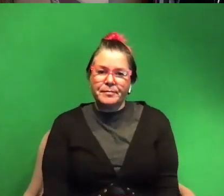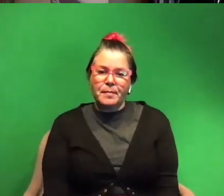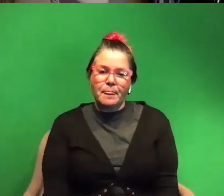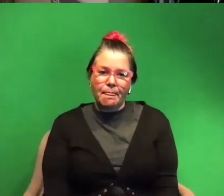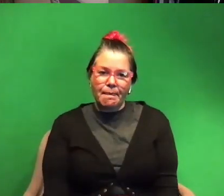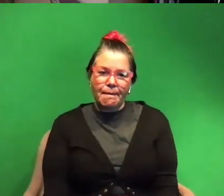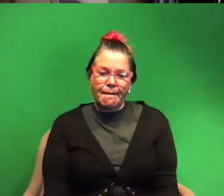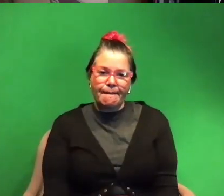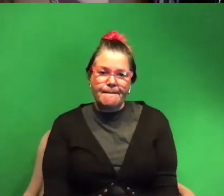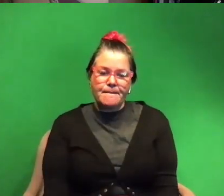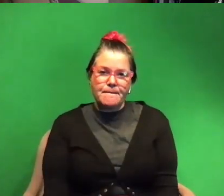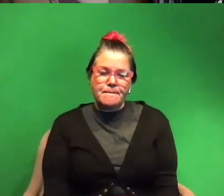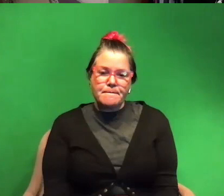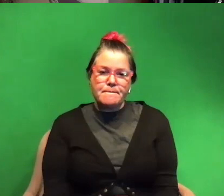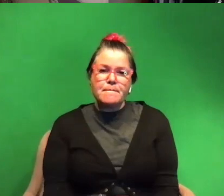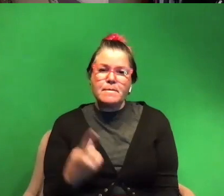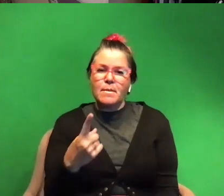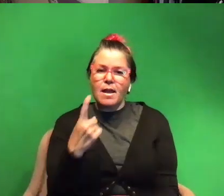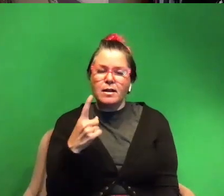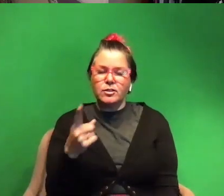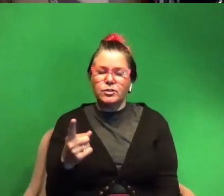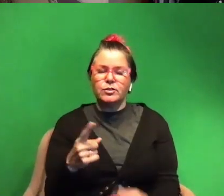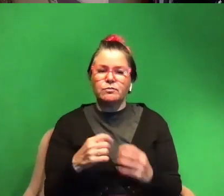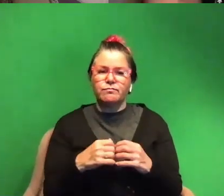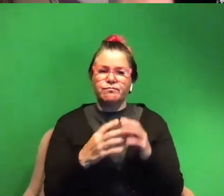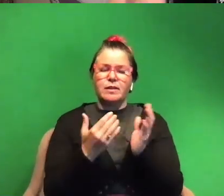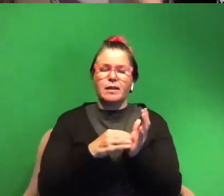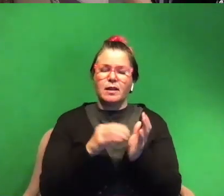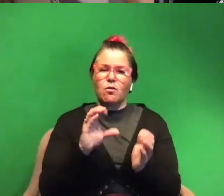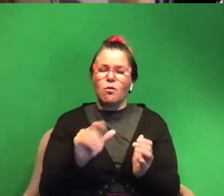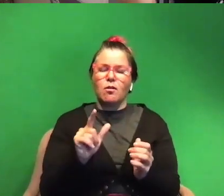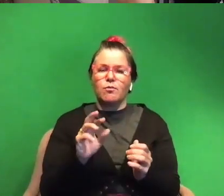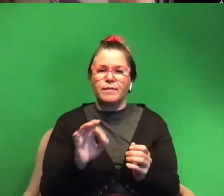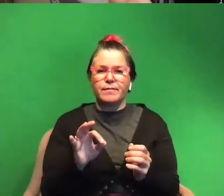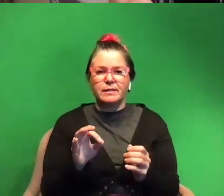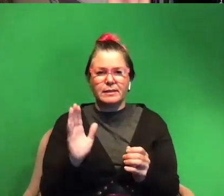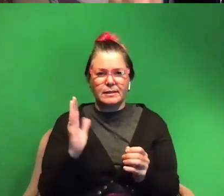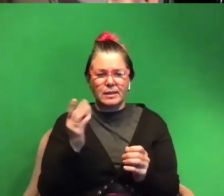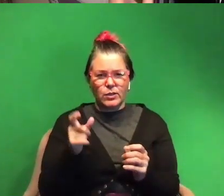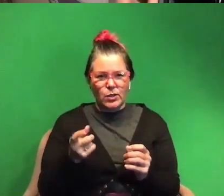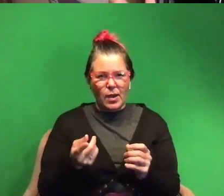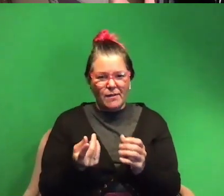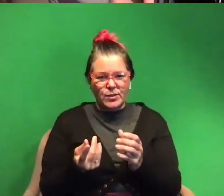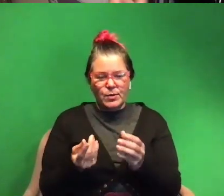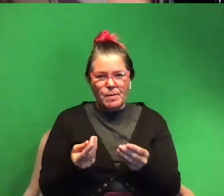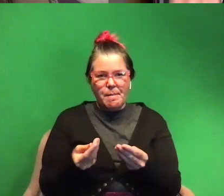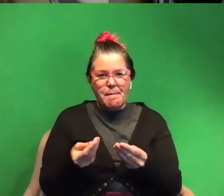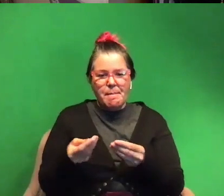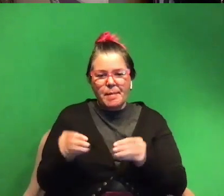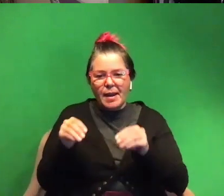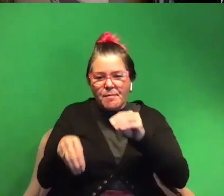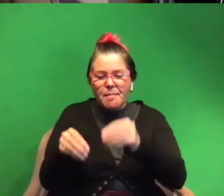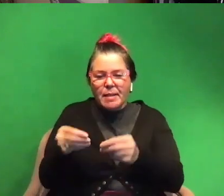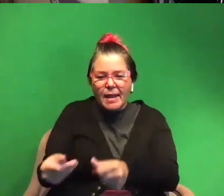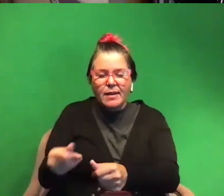So then someone did ask, when you're restoring coral reefs, then it sounds like you need to plant corals somewhat far apart from each other, because